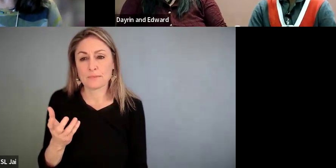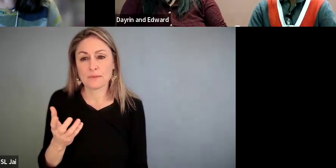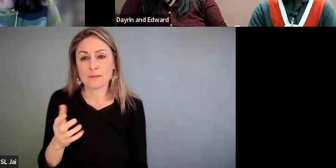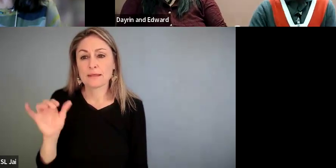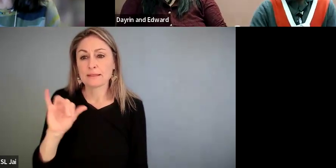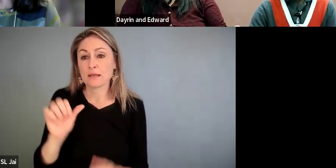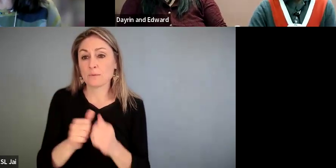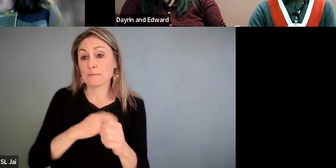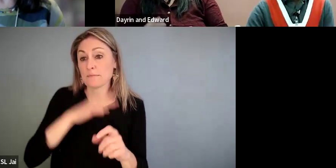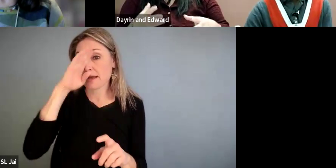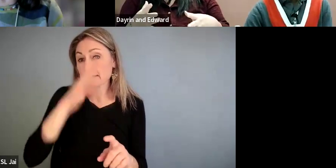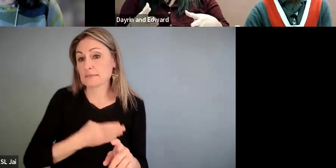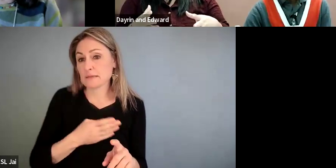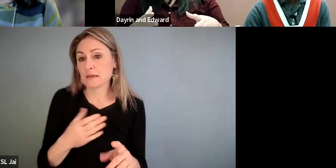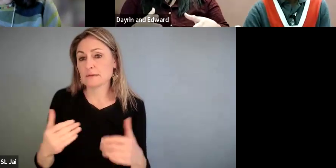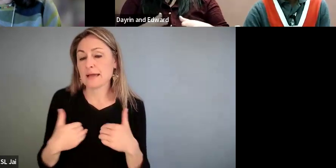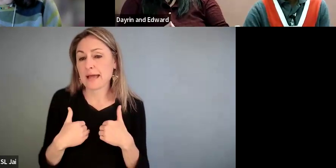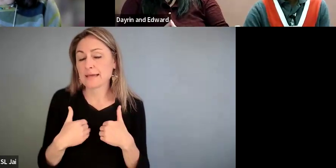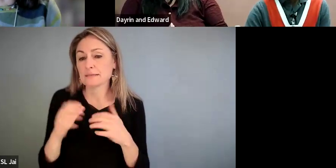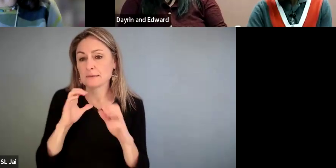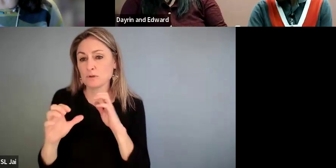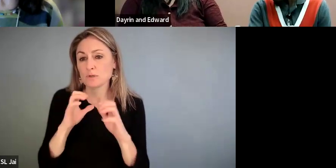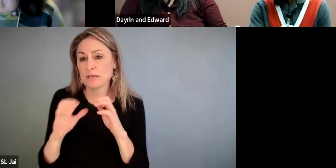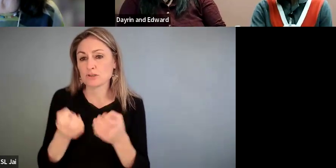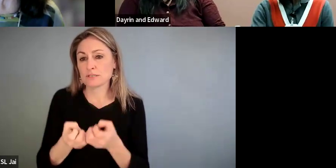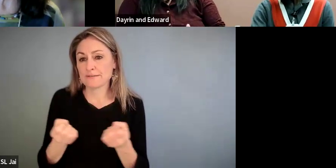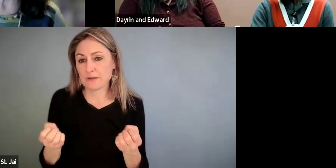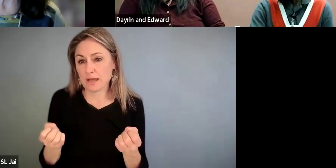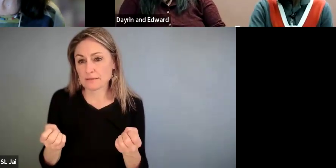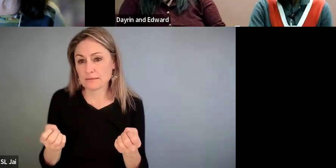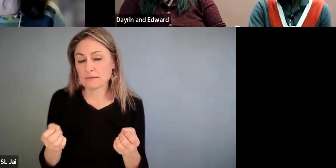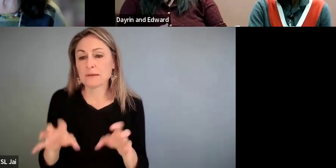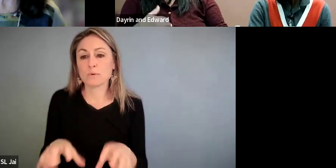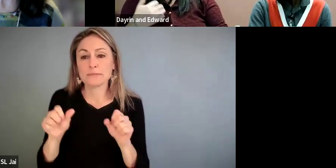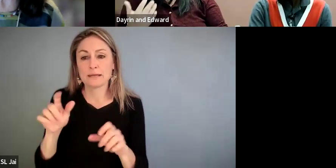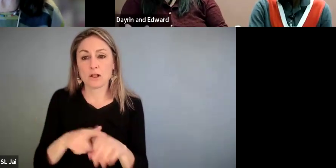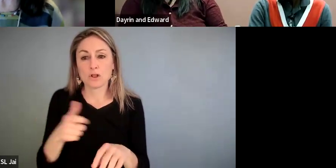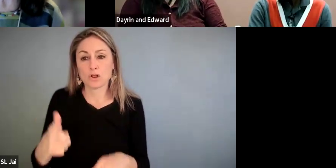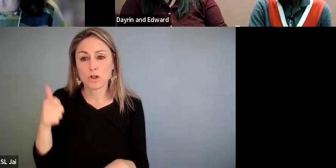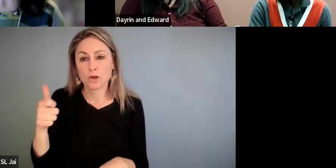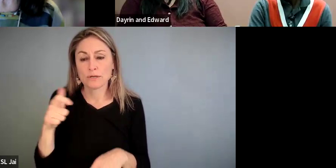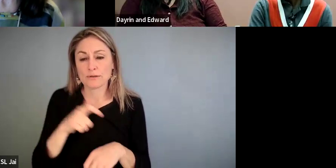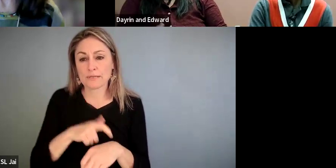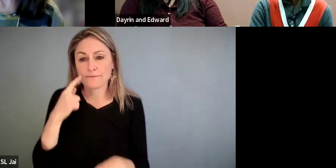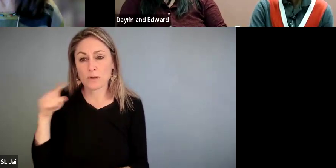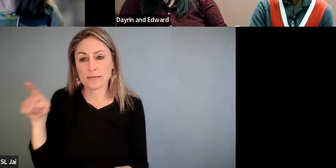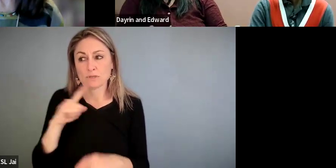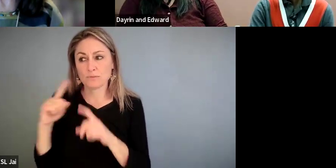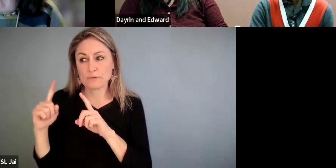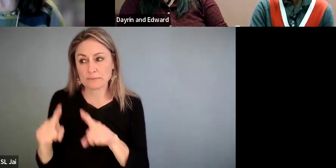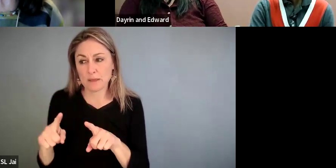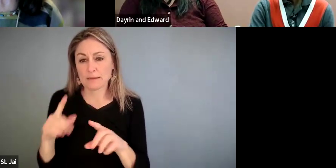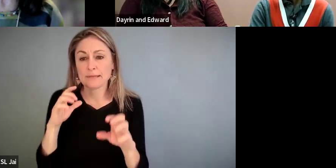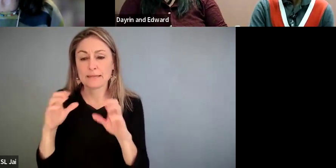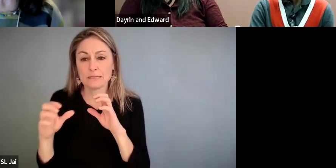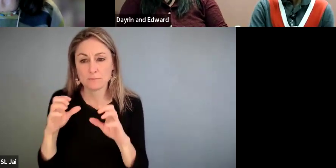my son has a communication device. It will take longer time for him to respond and to